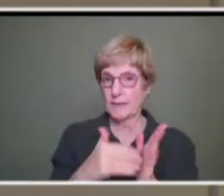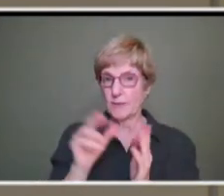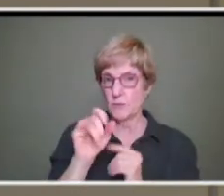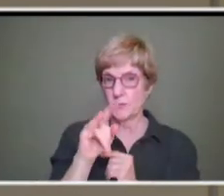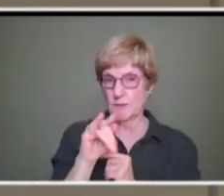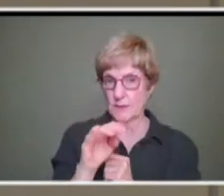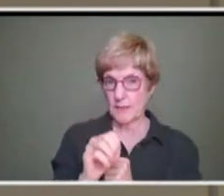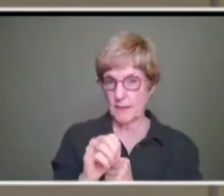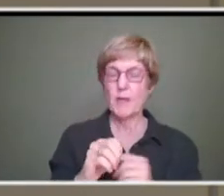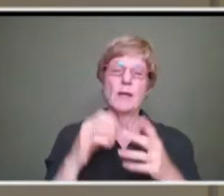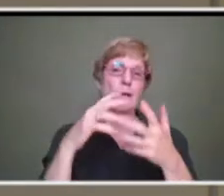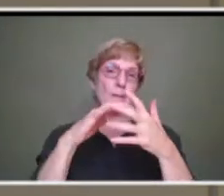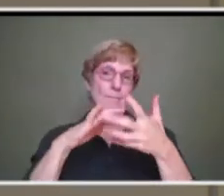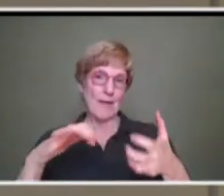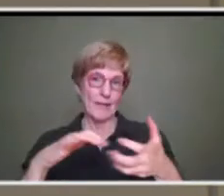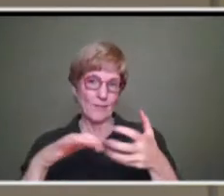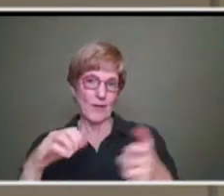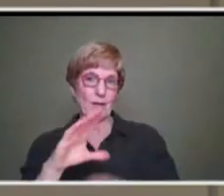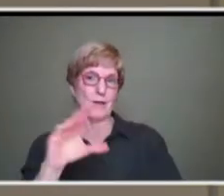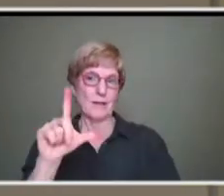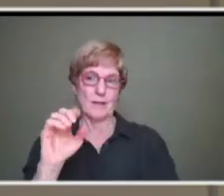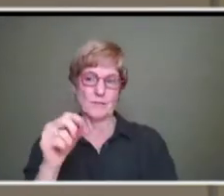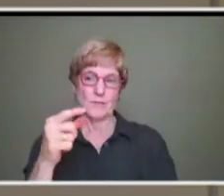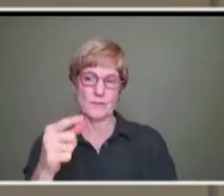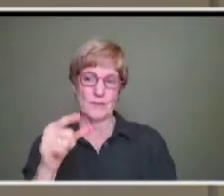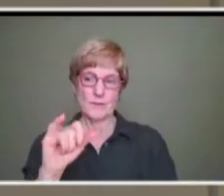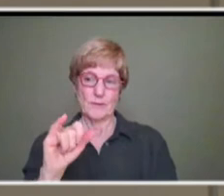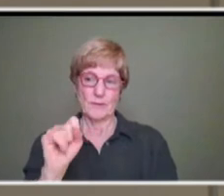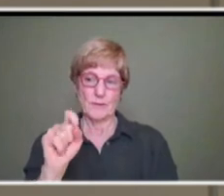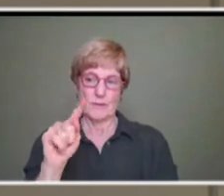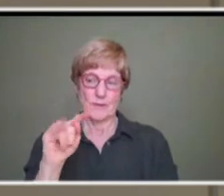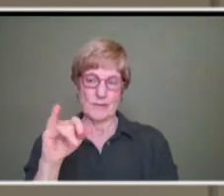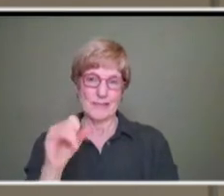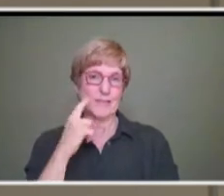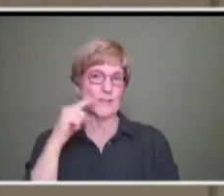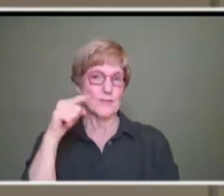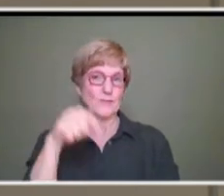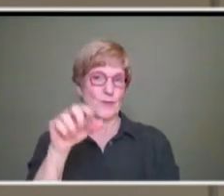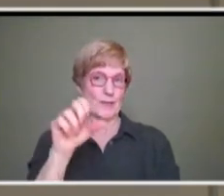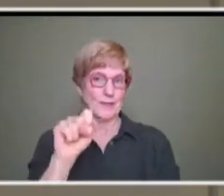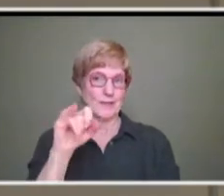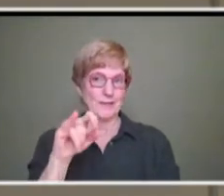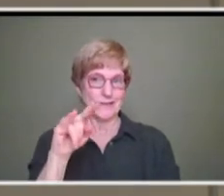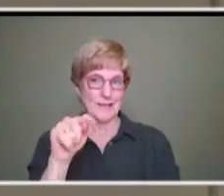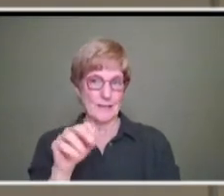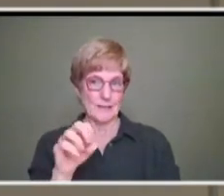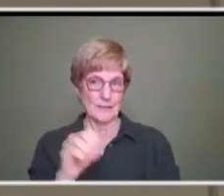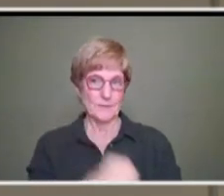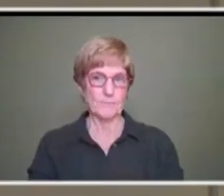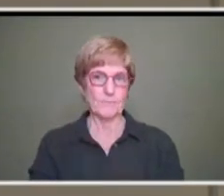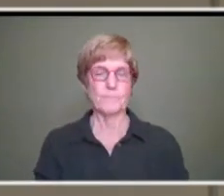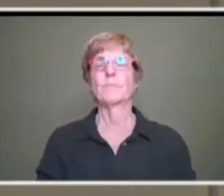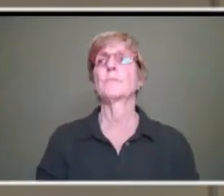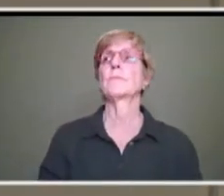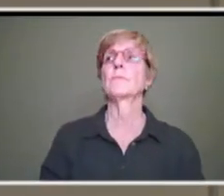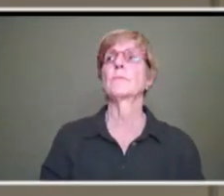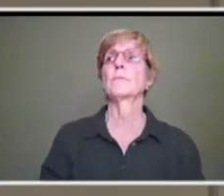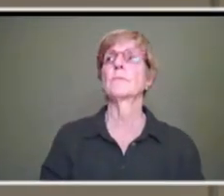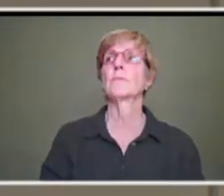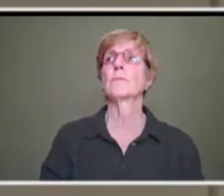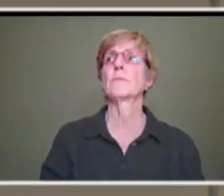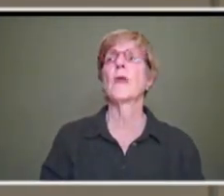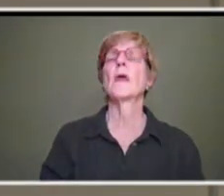Manufacturing and Logistics Place type for the site for staff help me